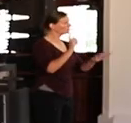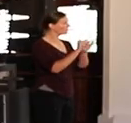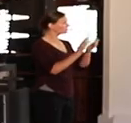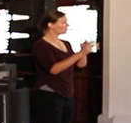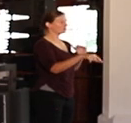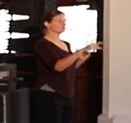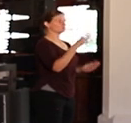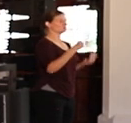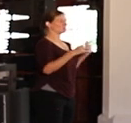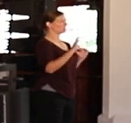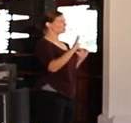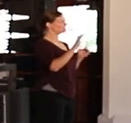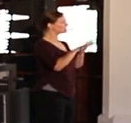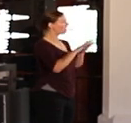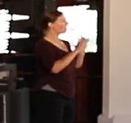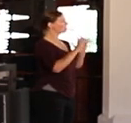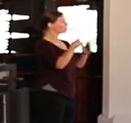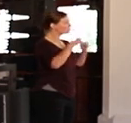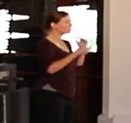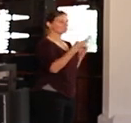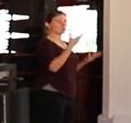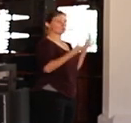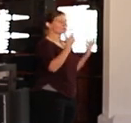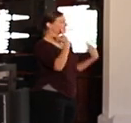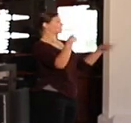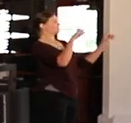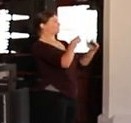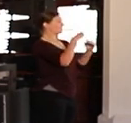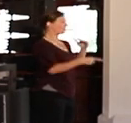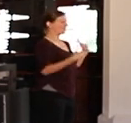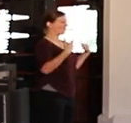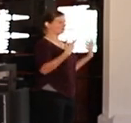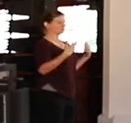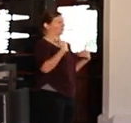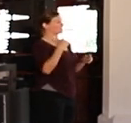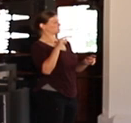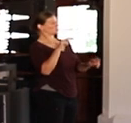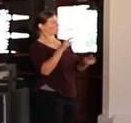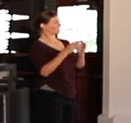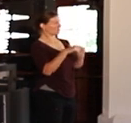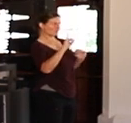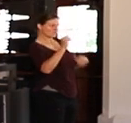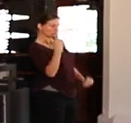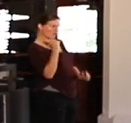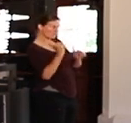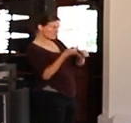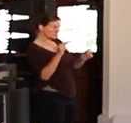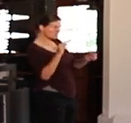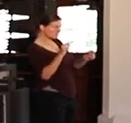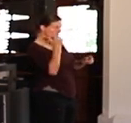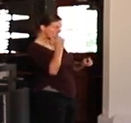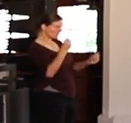whether it was Scholars Weekend or doing Achievement Weekend. I've been stalking some of you on Instagram, you